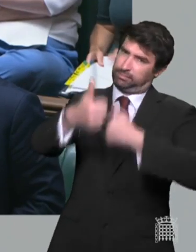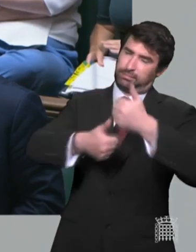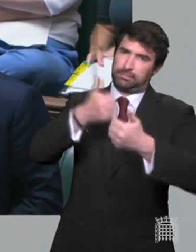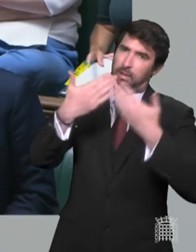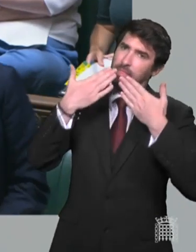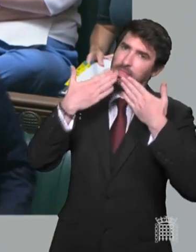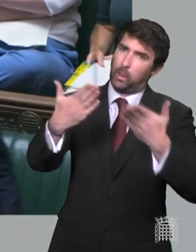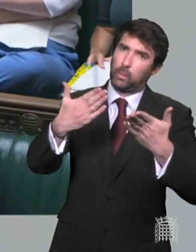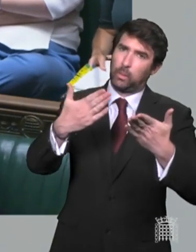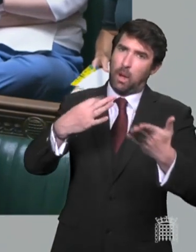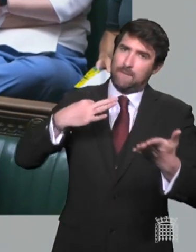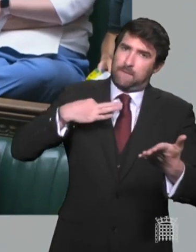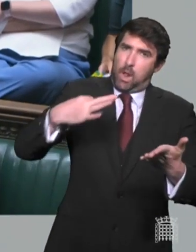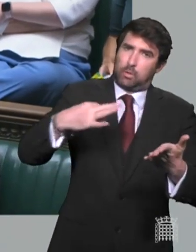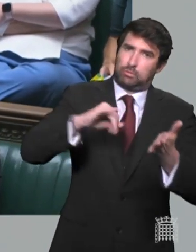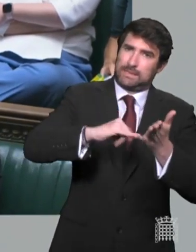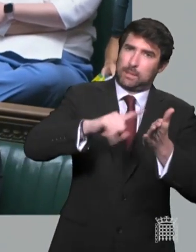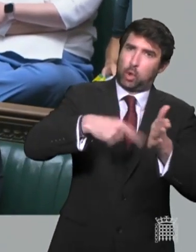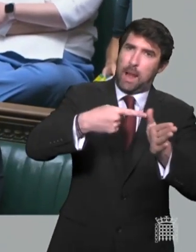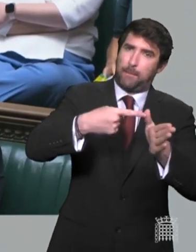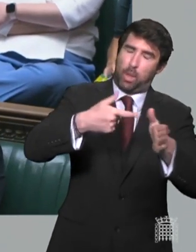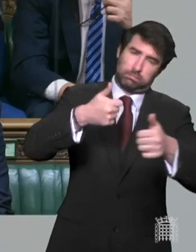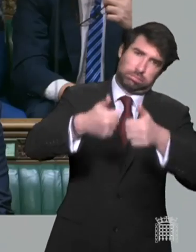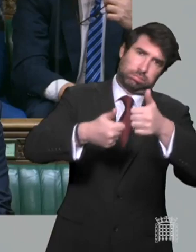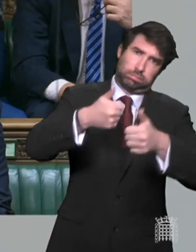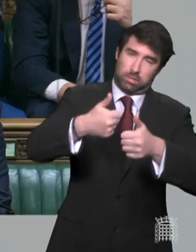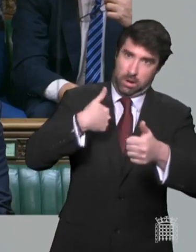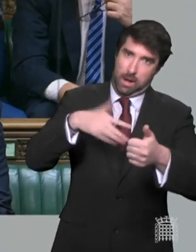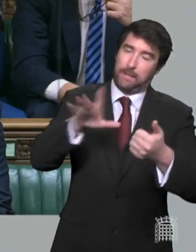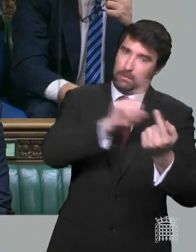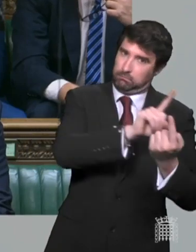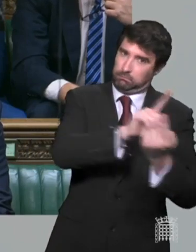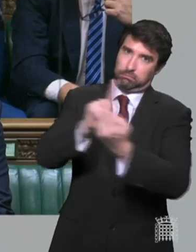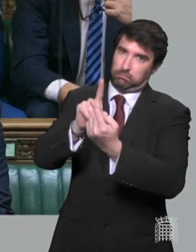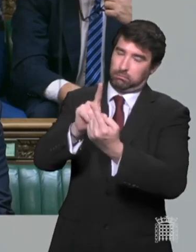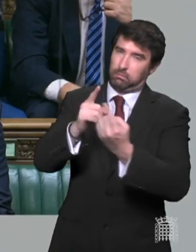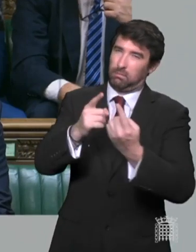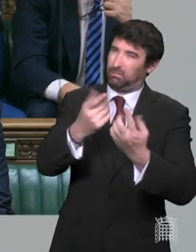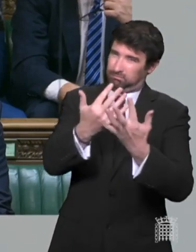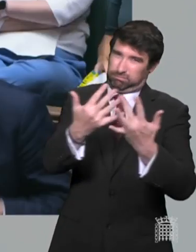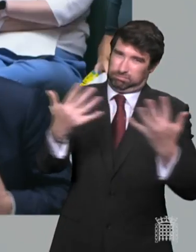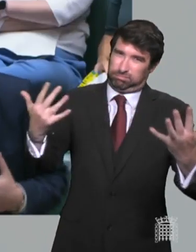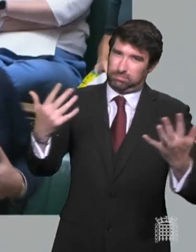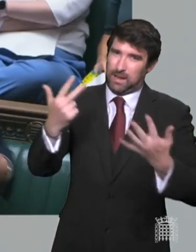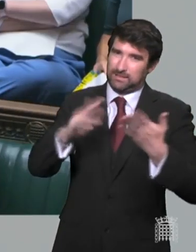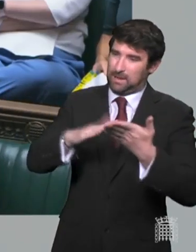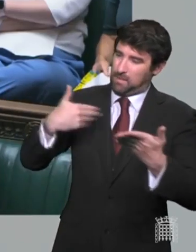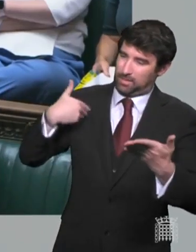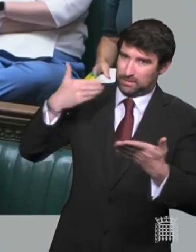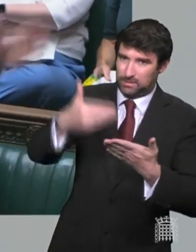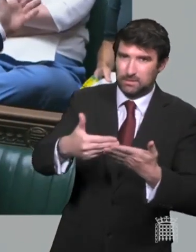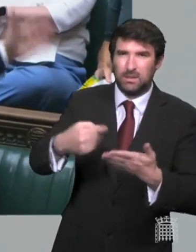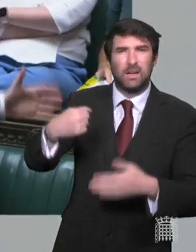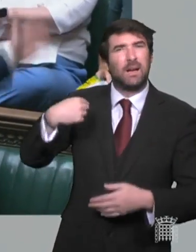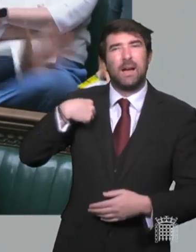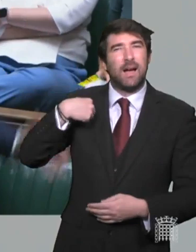and I've met many St John Ambulance volunteers during the last 18 months. Who've done an absolutely astonishing job. I don't think I can myself come